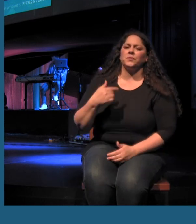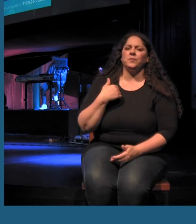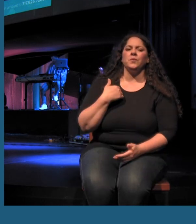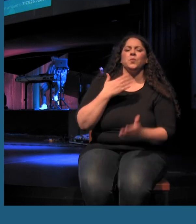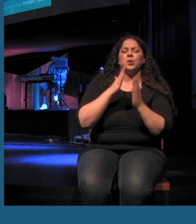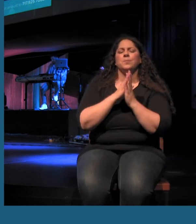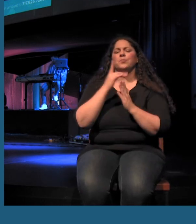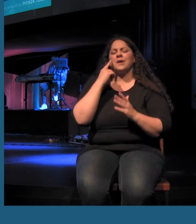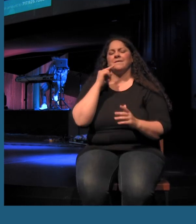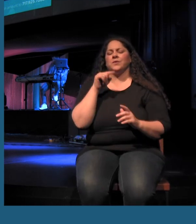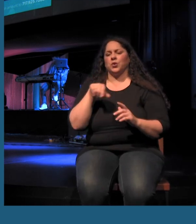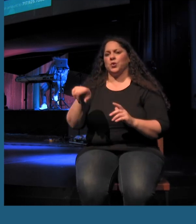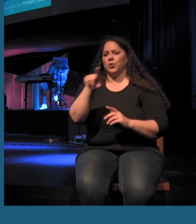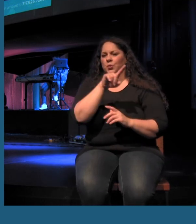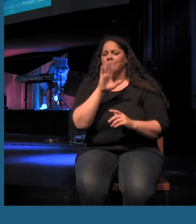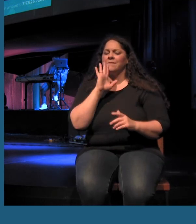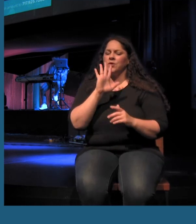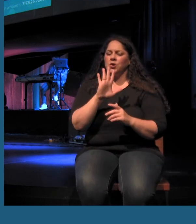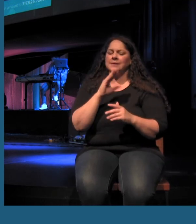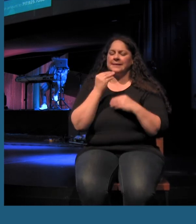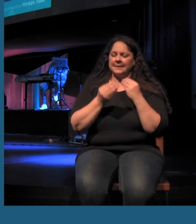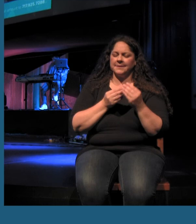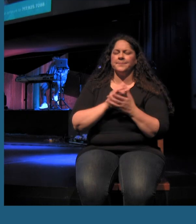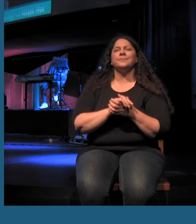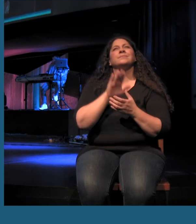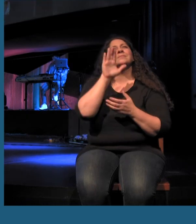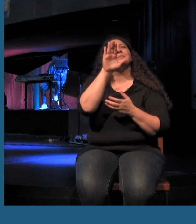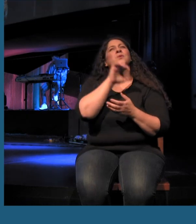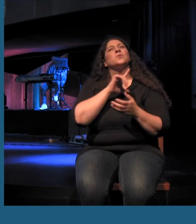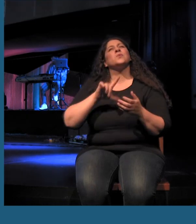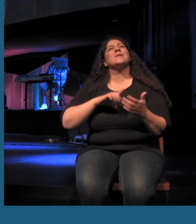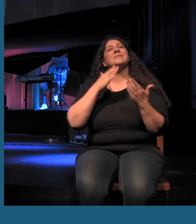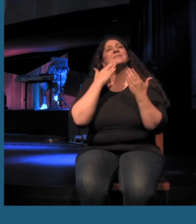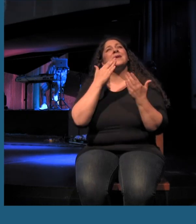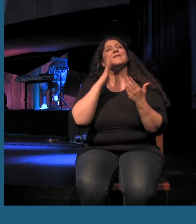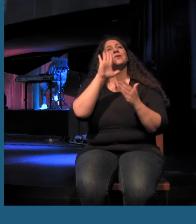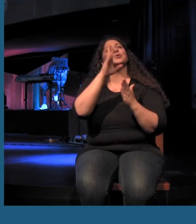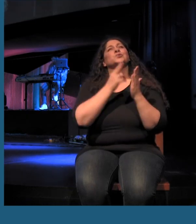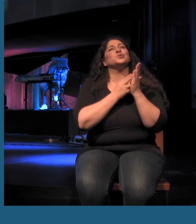pray for you and your finances as well. Lord, thank you for the truth that you are